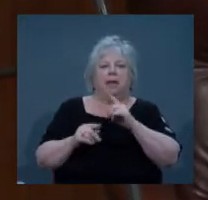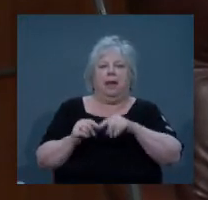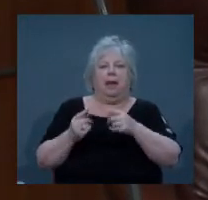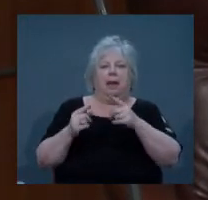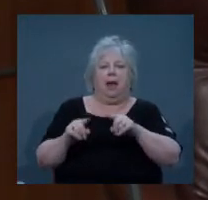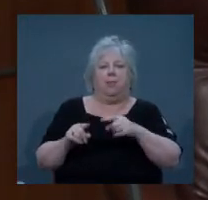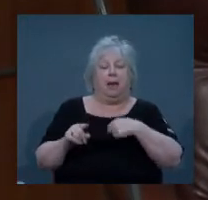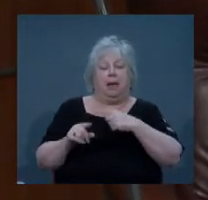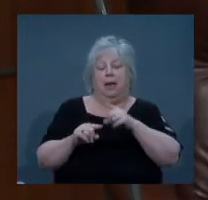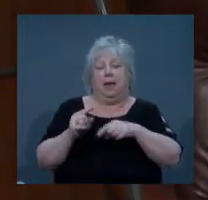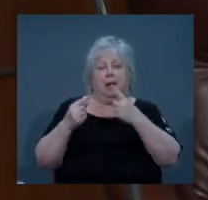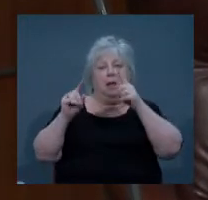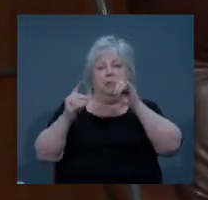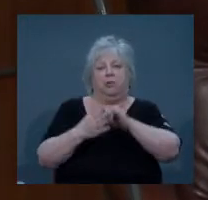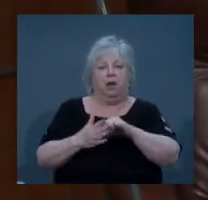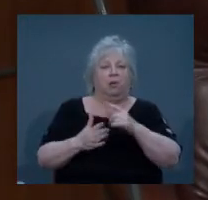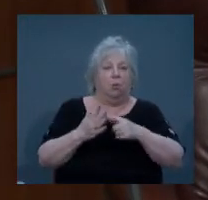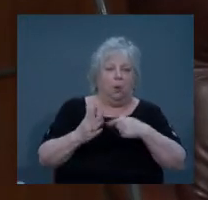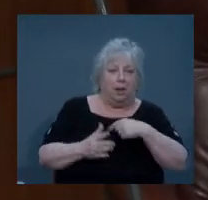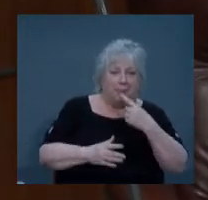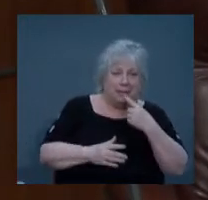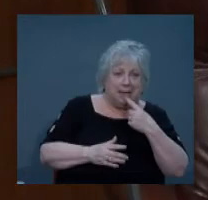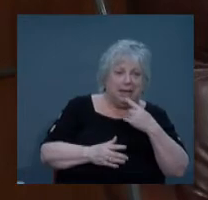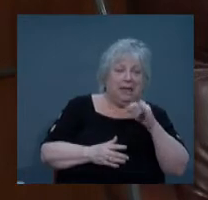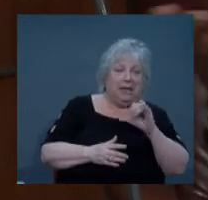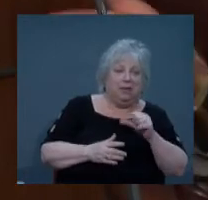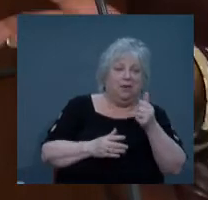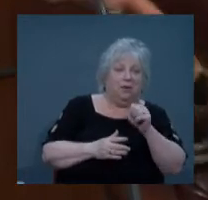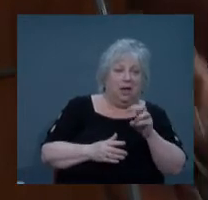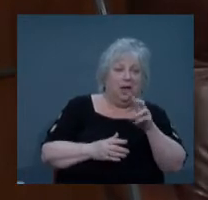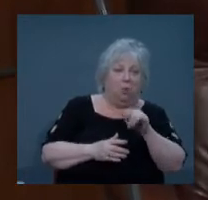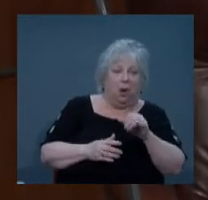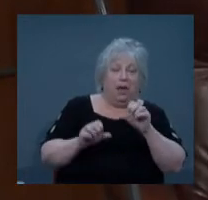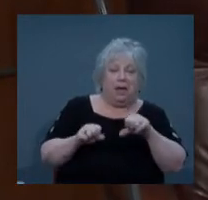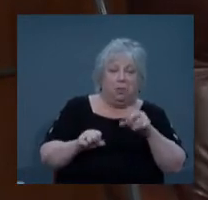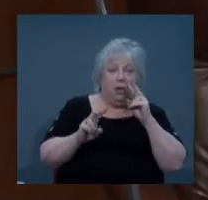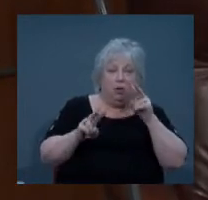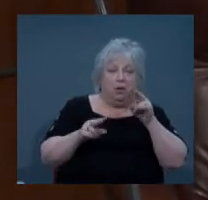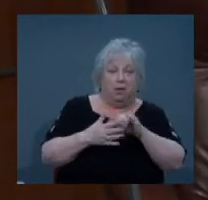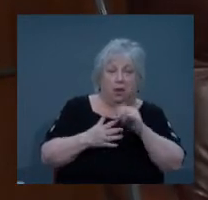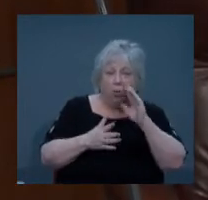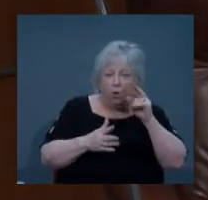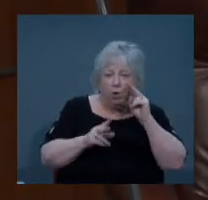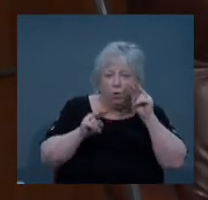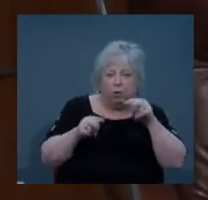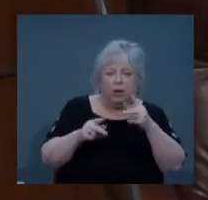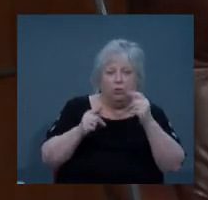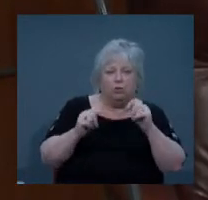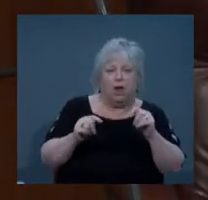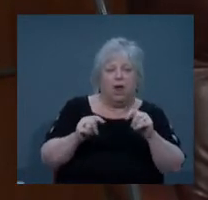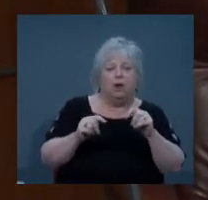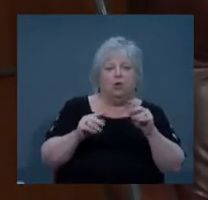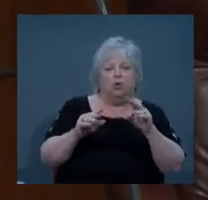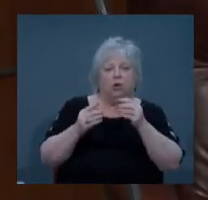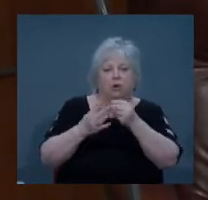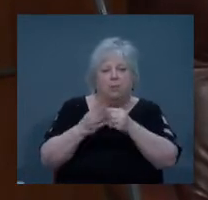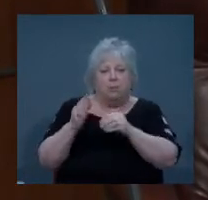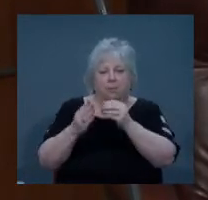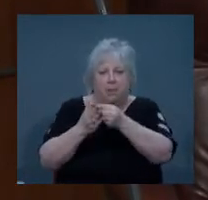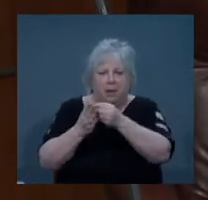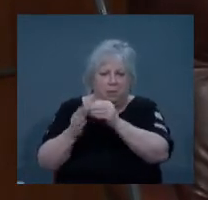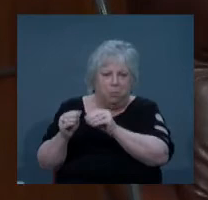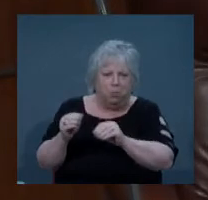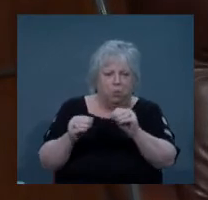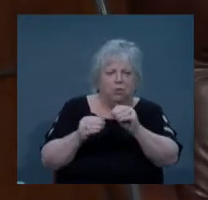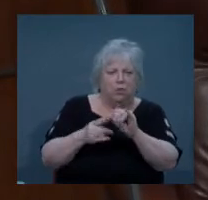I'm saying is there any way? Can we look at that? Will you all look at Yes, ma'am. trying to move some money to make sure that